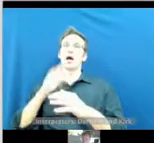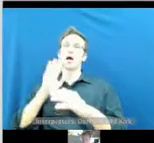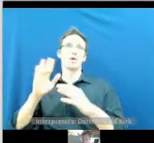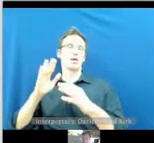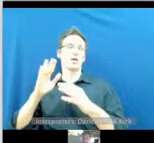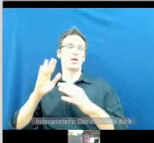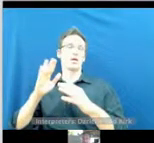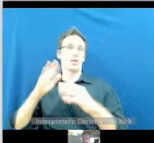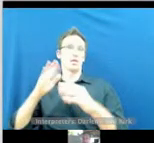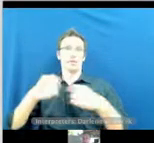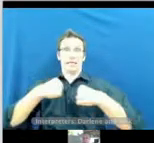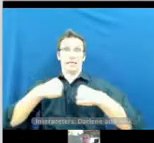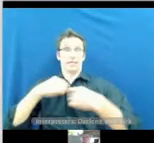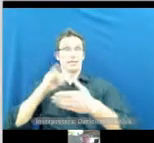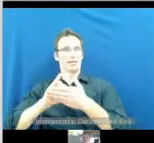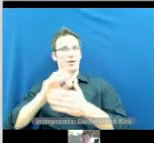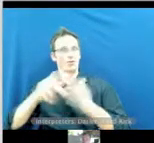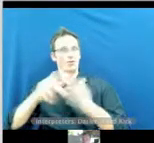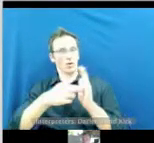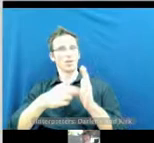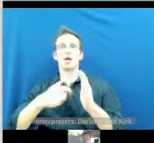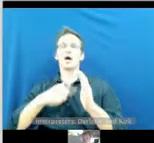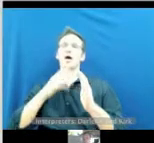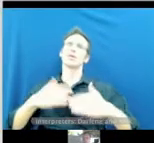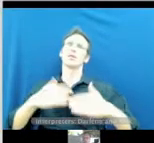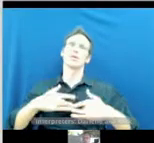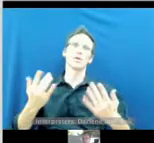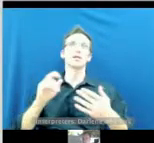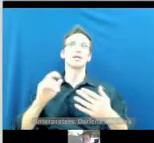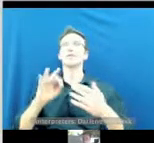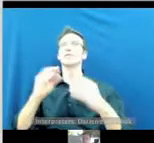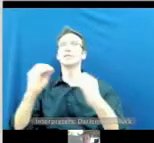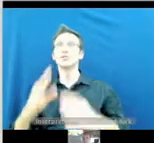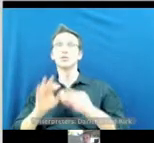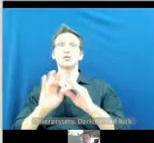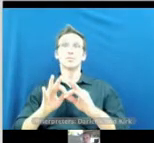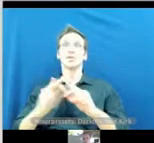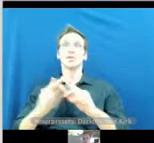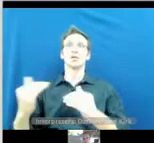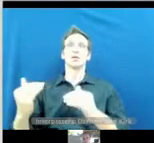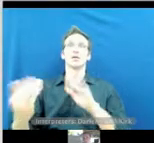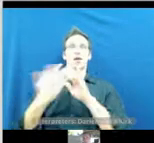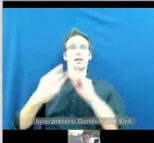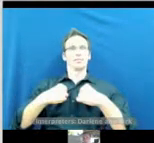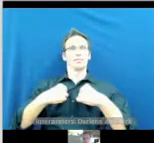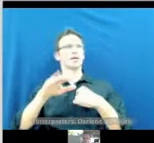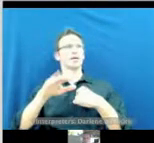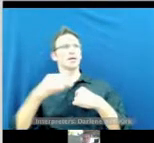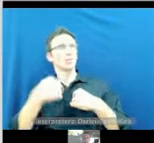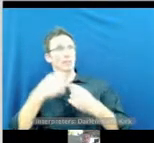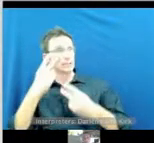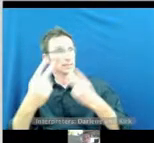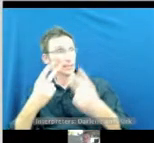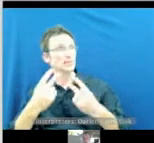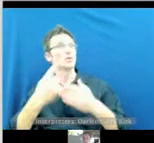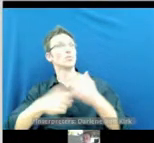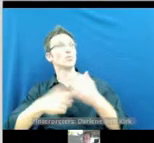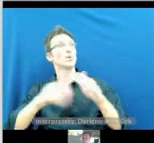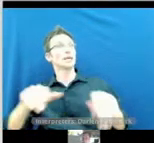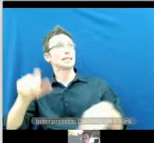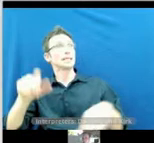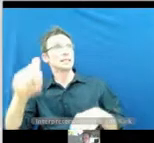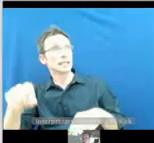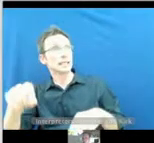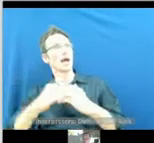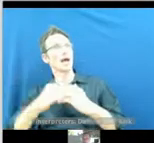is what I'm seeing. This is what our needs are. These are the needs of the kids. How can we do this better together? They need your services in